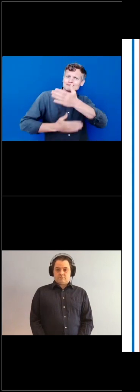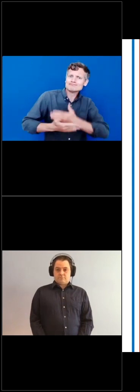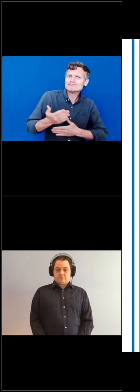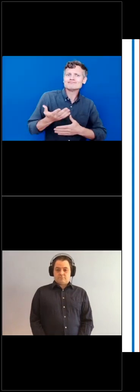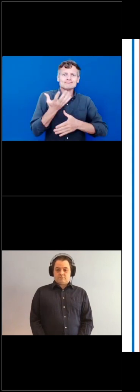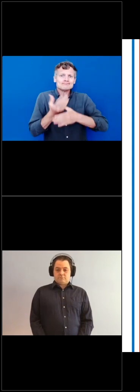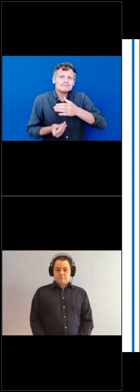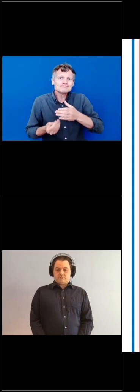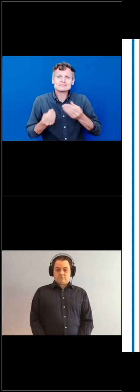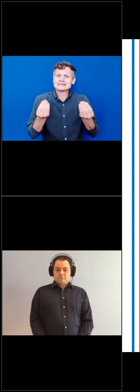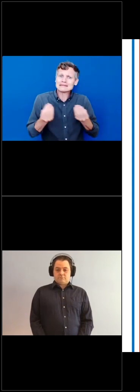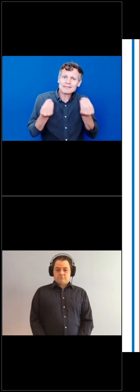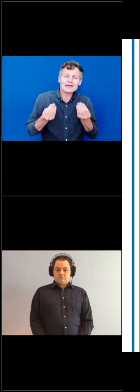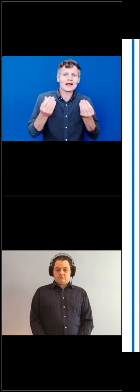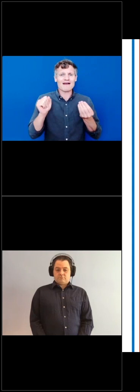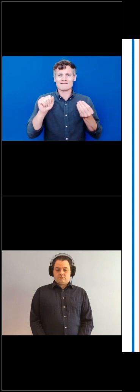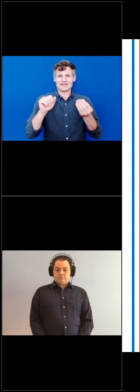different impairment, that is physical,